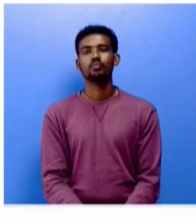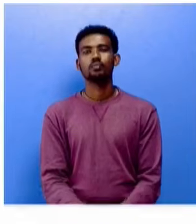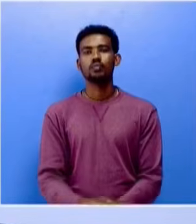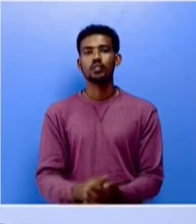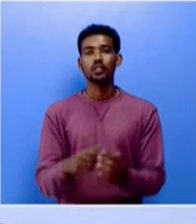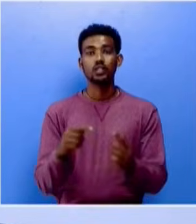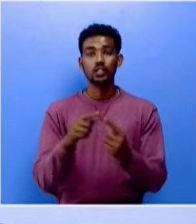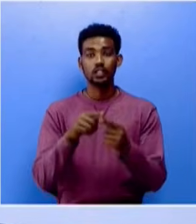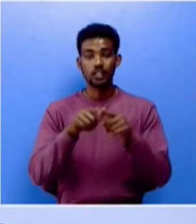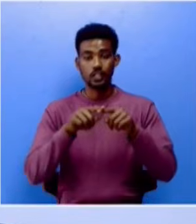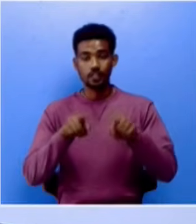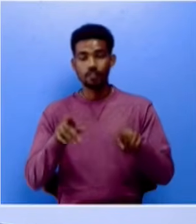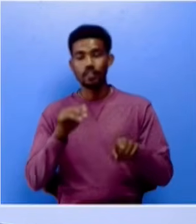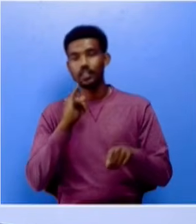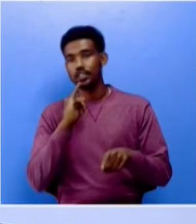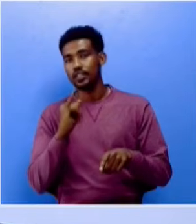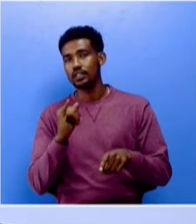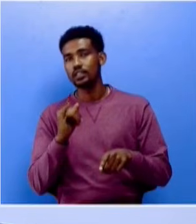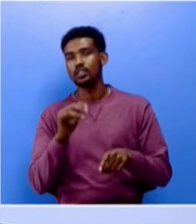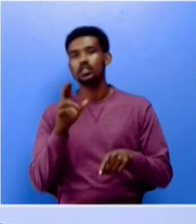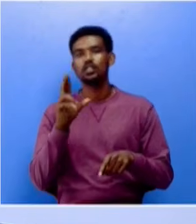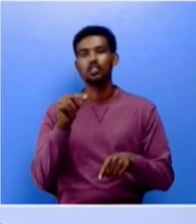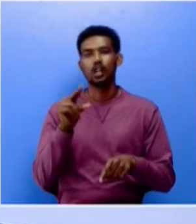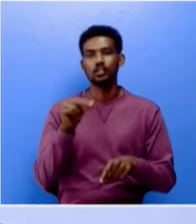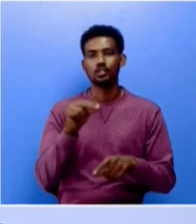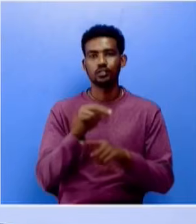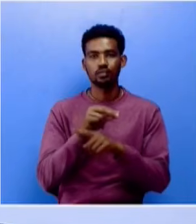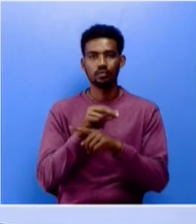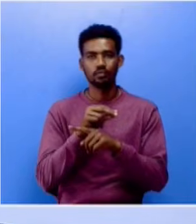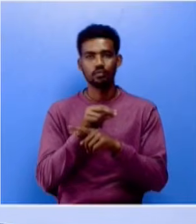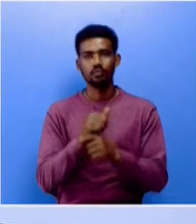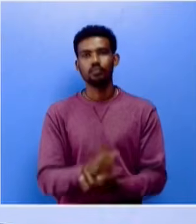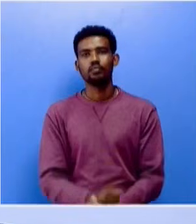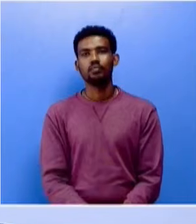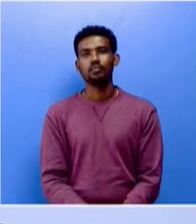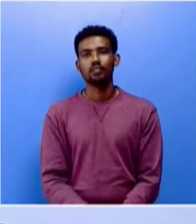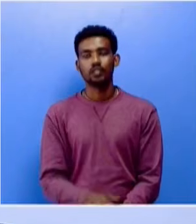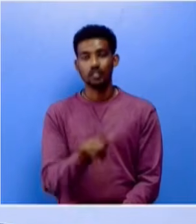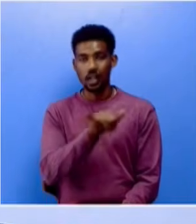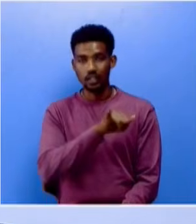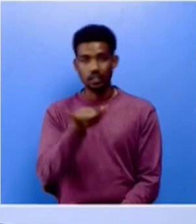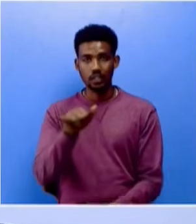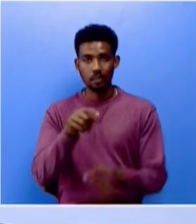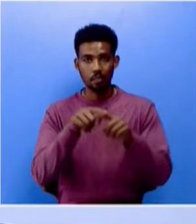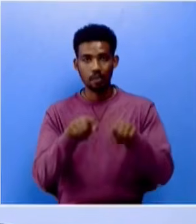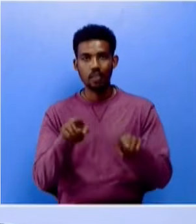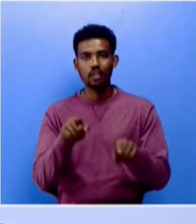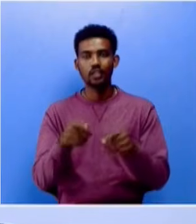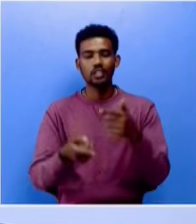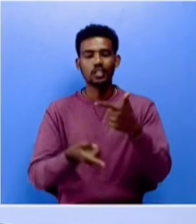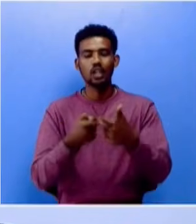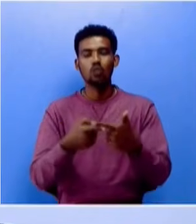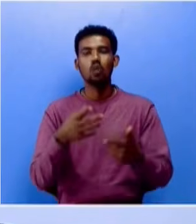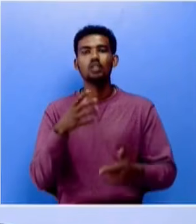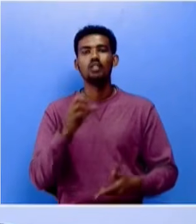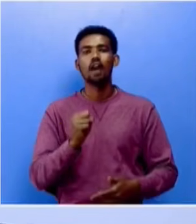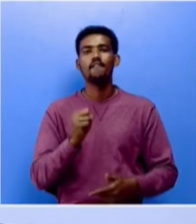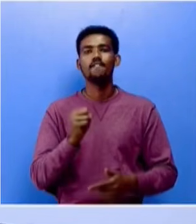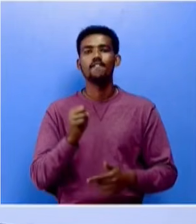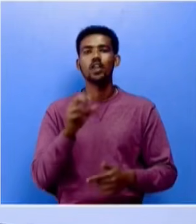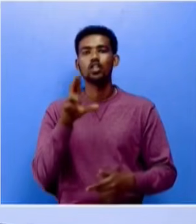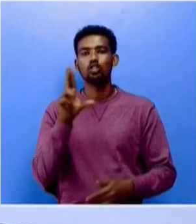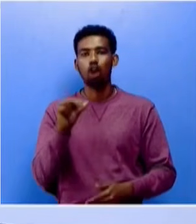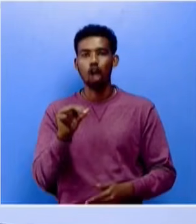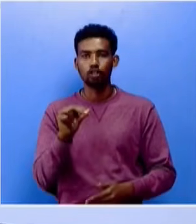Still the difference is not here. They're the same. What if you want to change